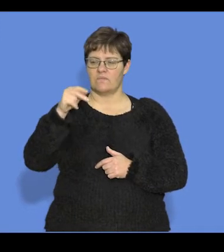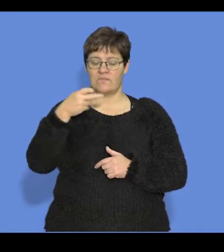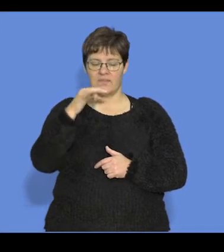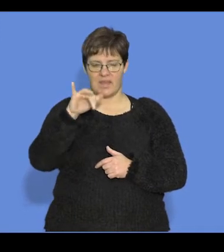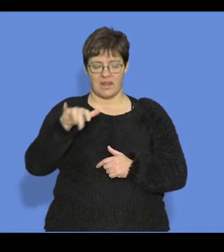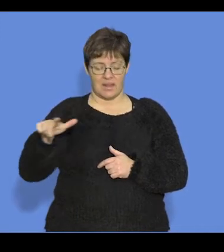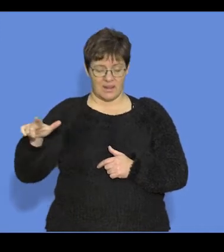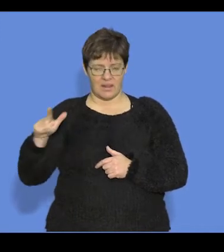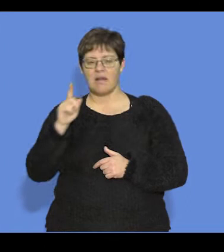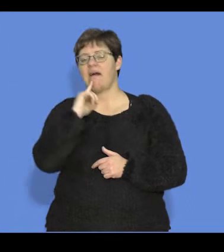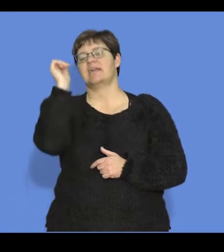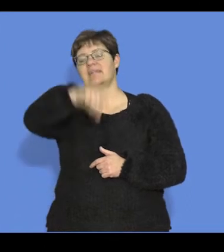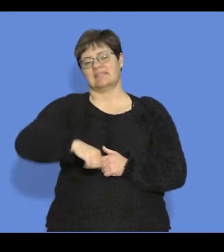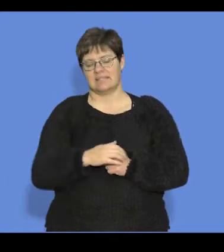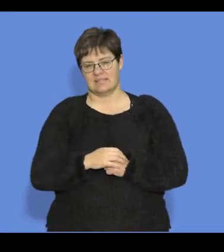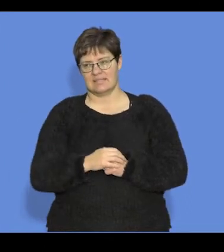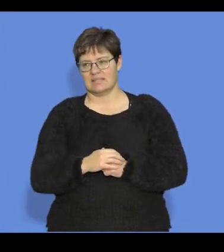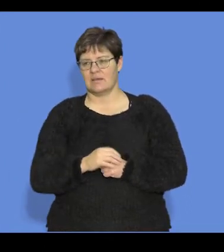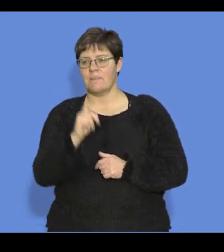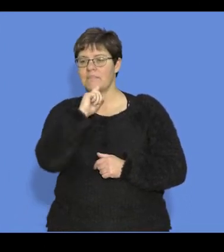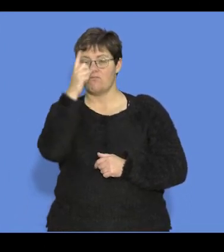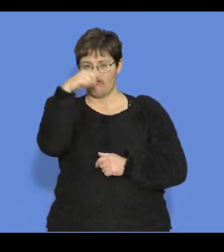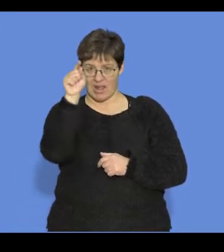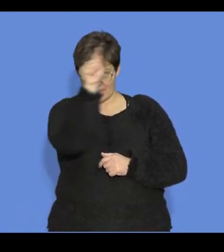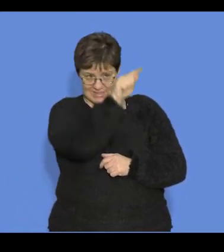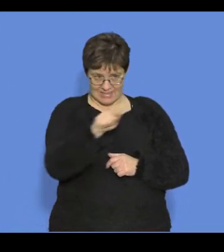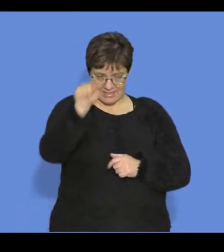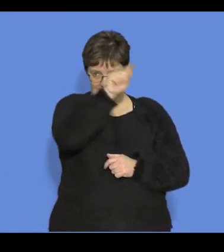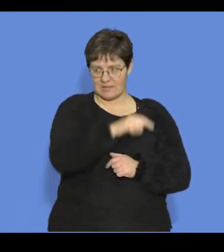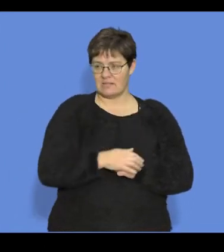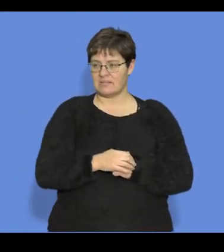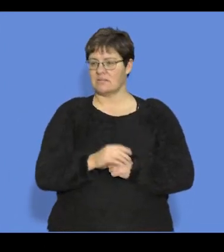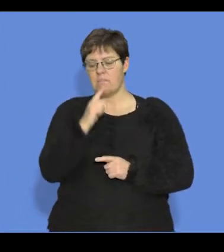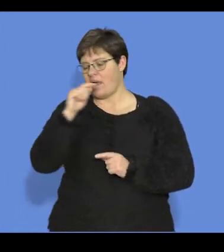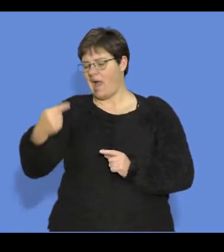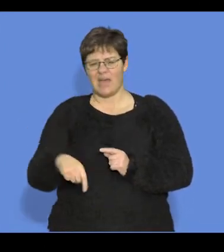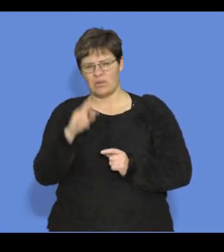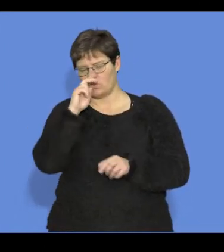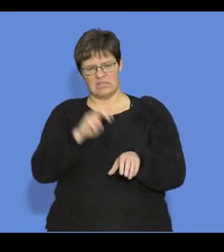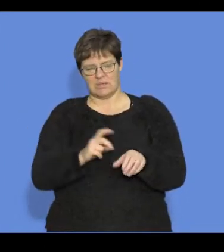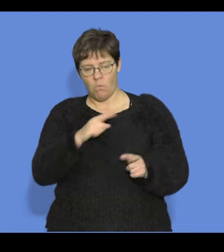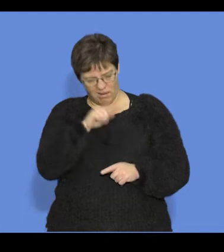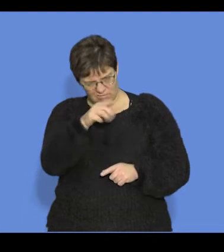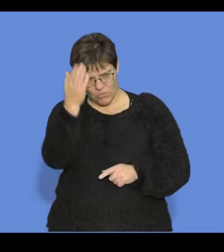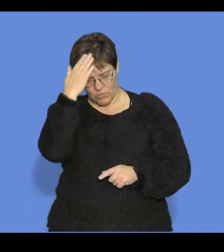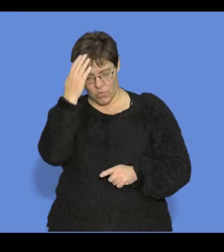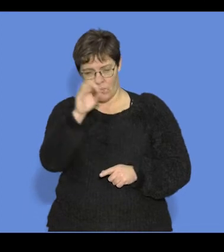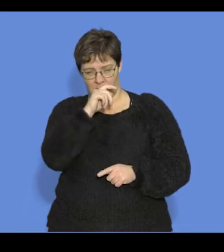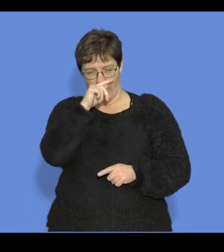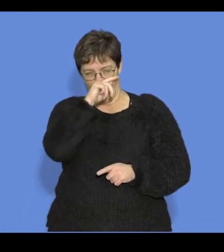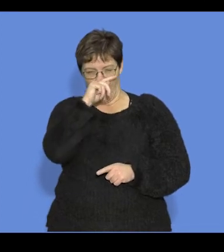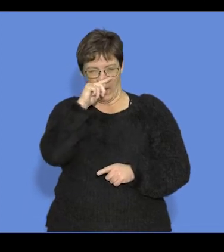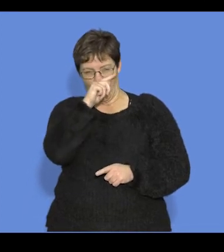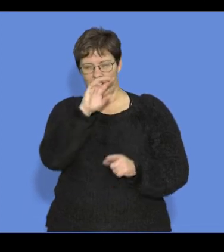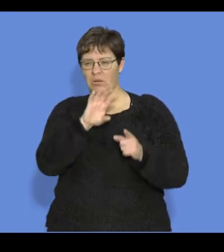yes. Okay, and once you've determined that this is the correct one, you actually don't need to go any further. If we looked,